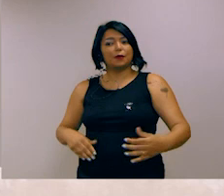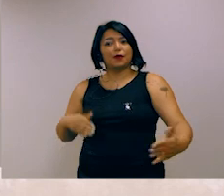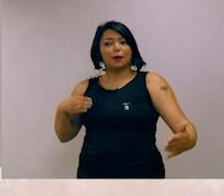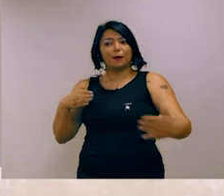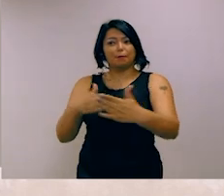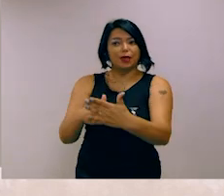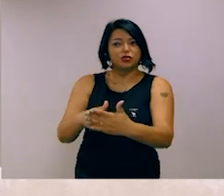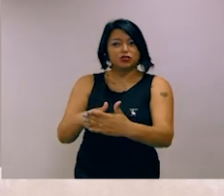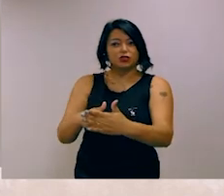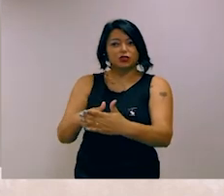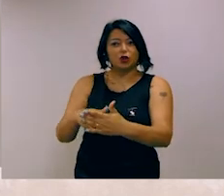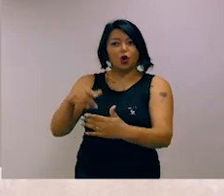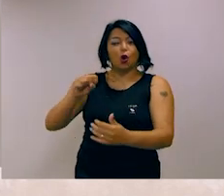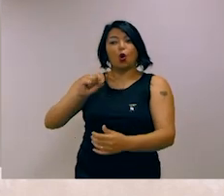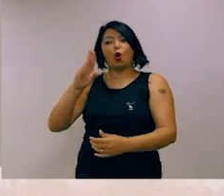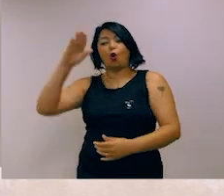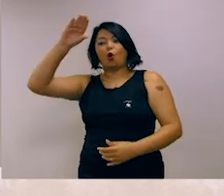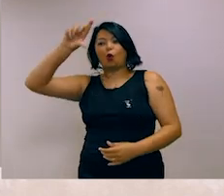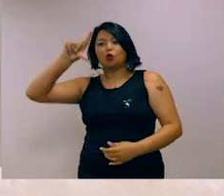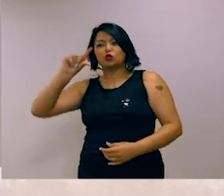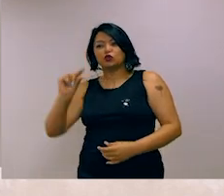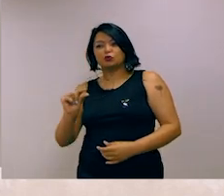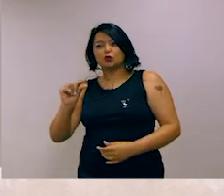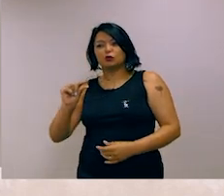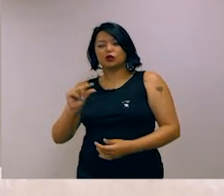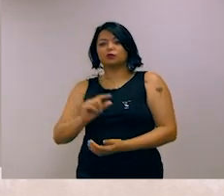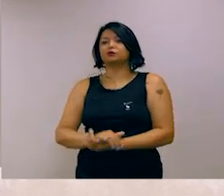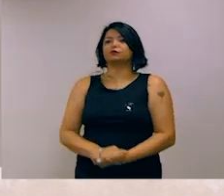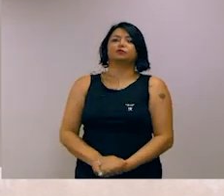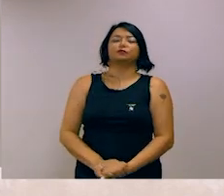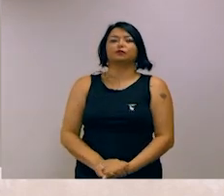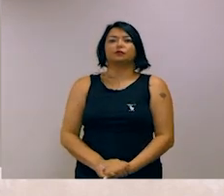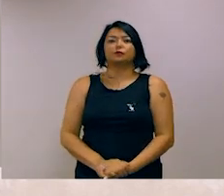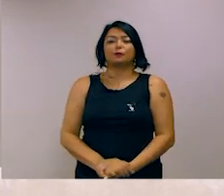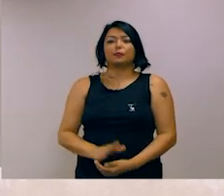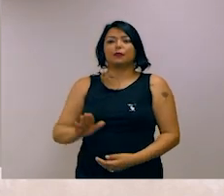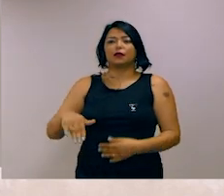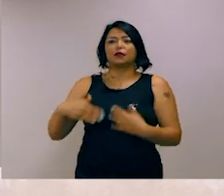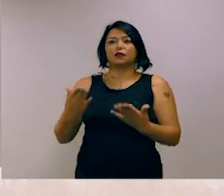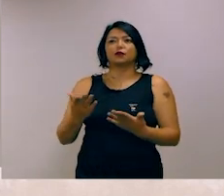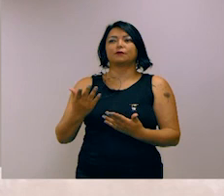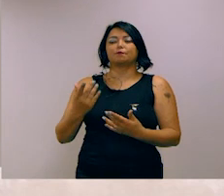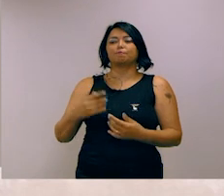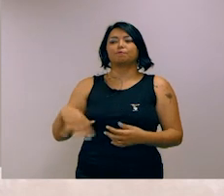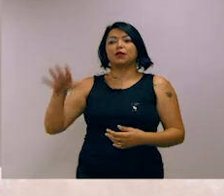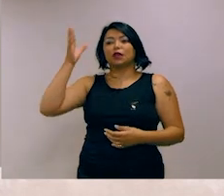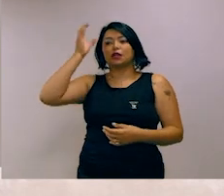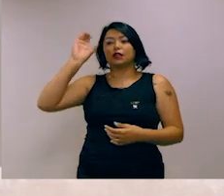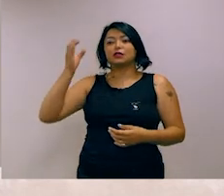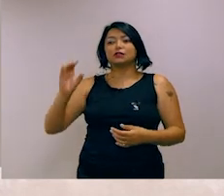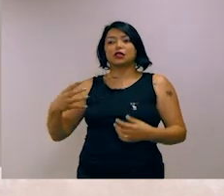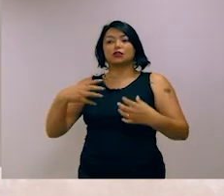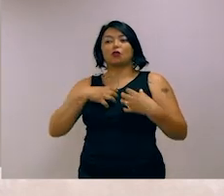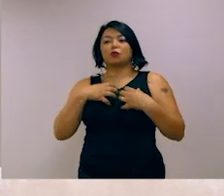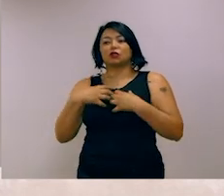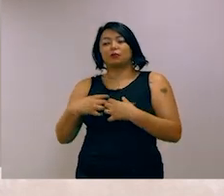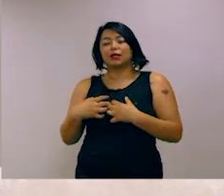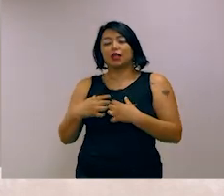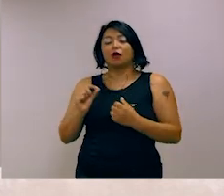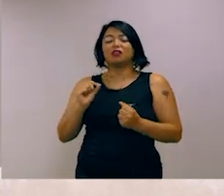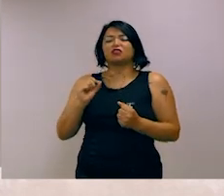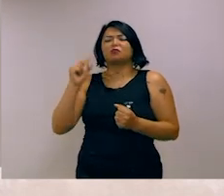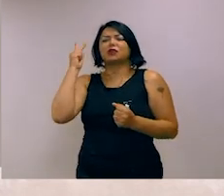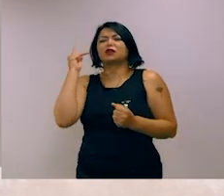lessen it in some way. So in the behavioral science, we like to think of every action as composed